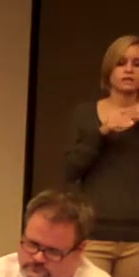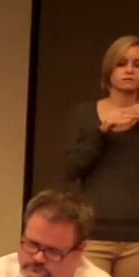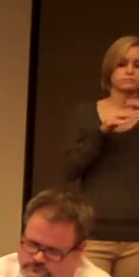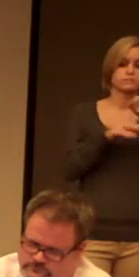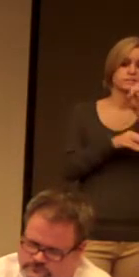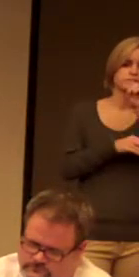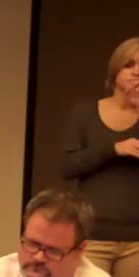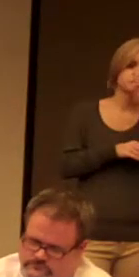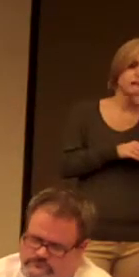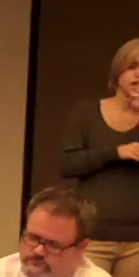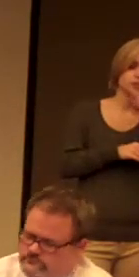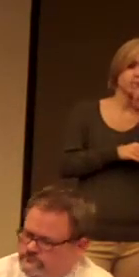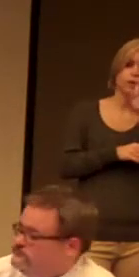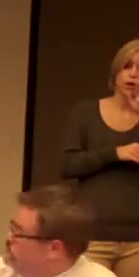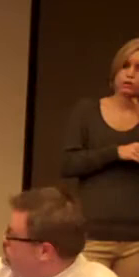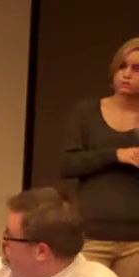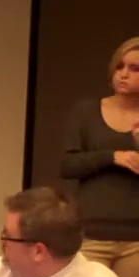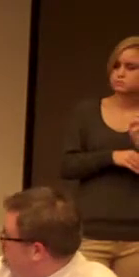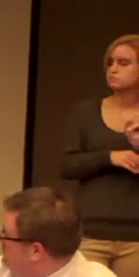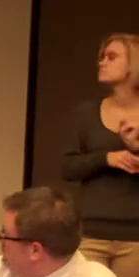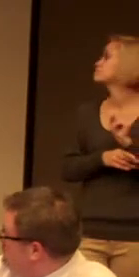the old list house.